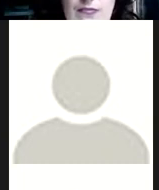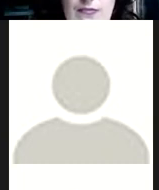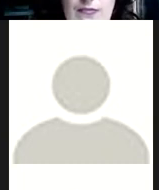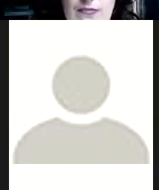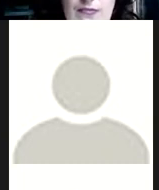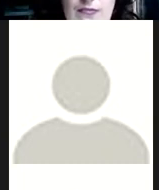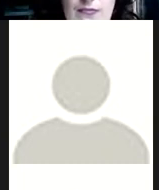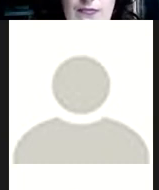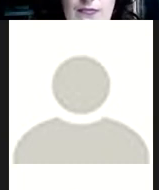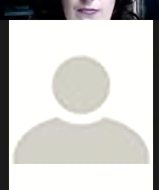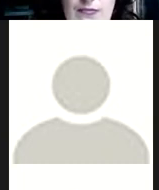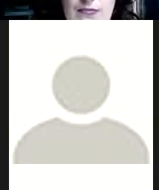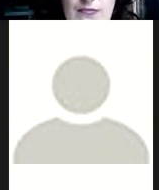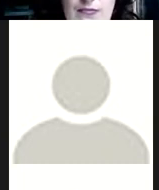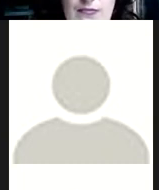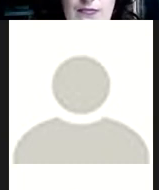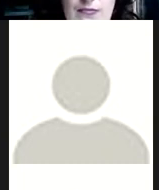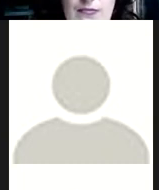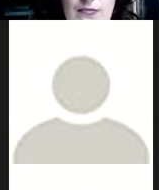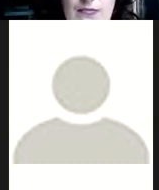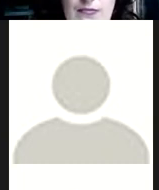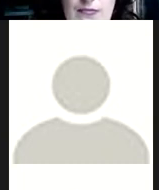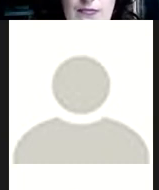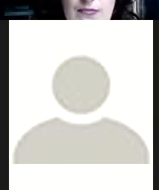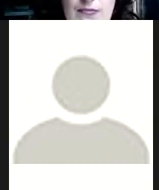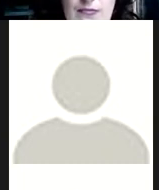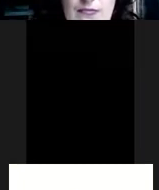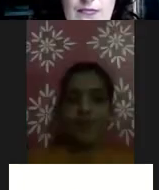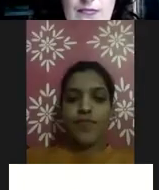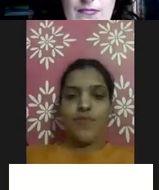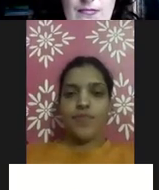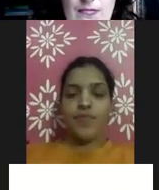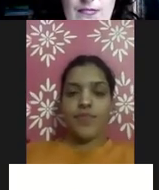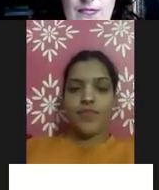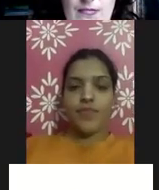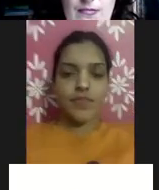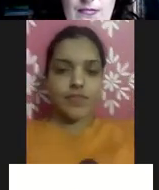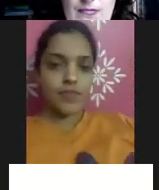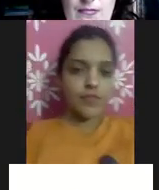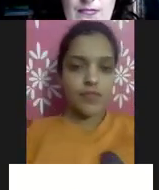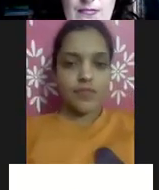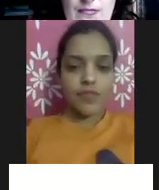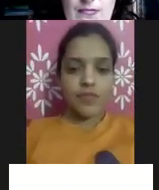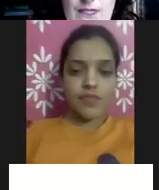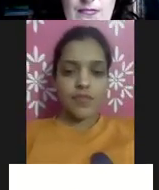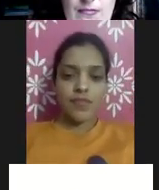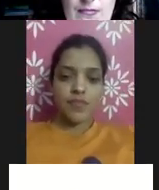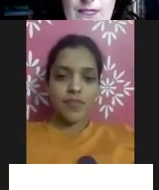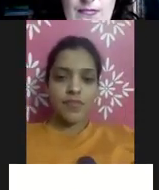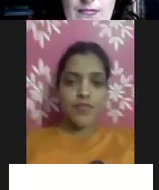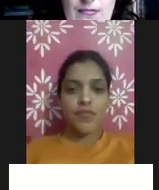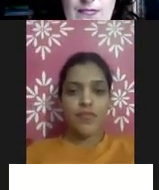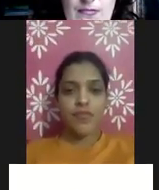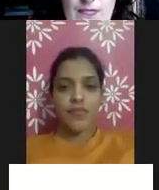Perhaps, everyone is warming up, I can get started if that's okay. So thank you all for this extremely